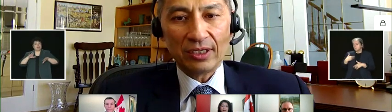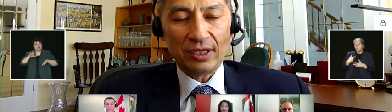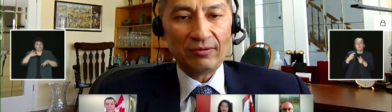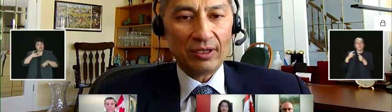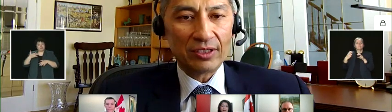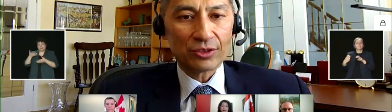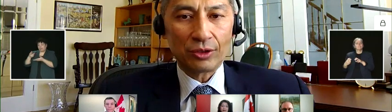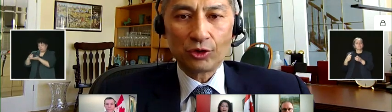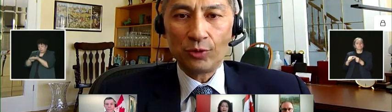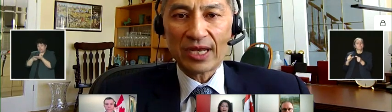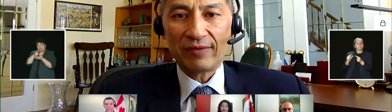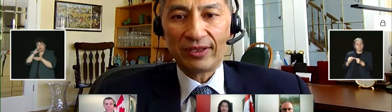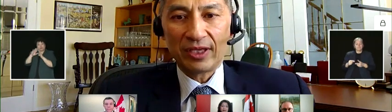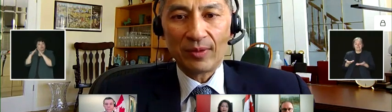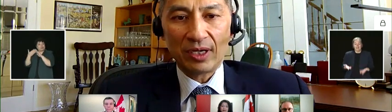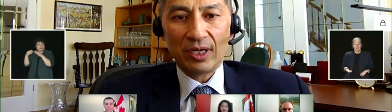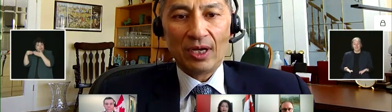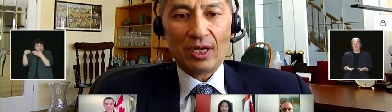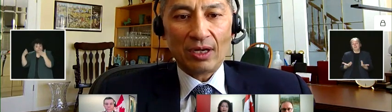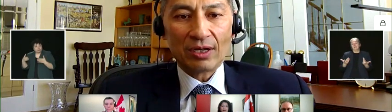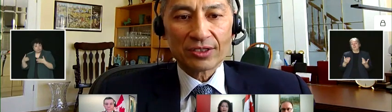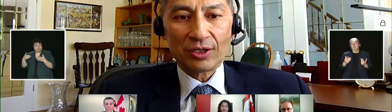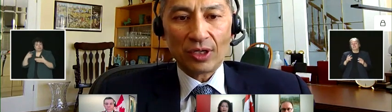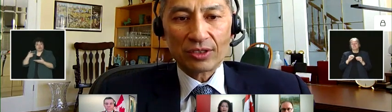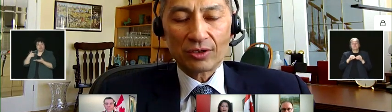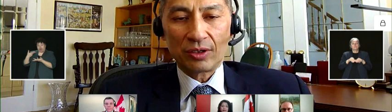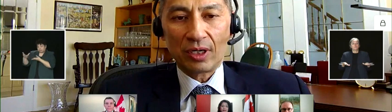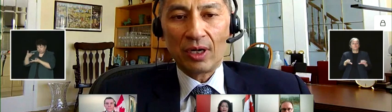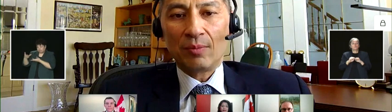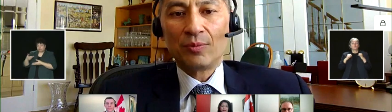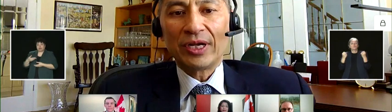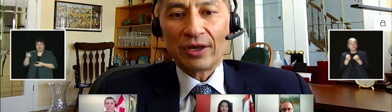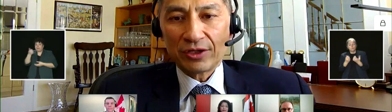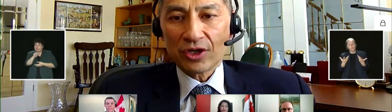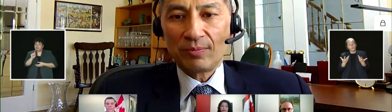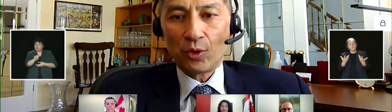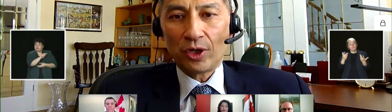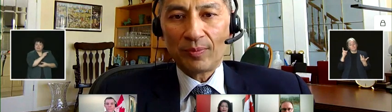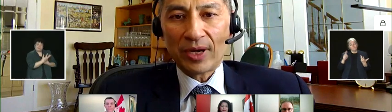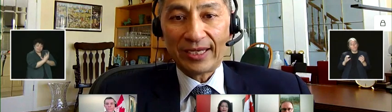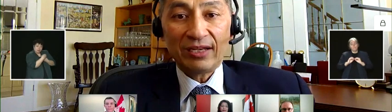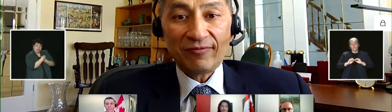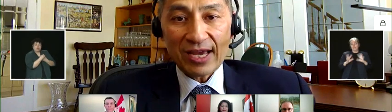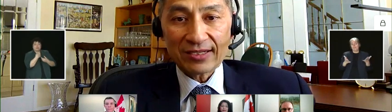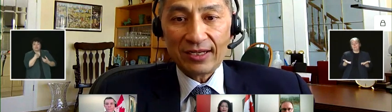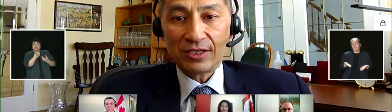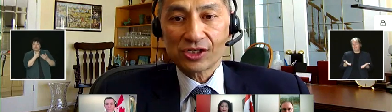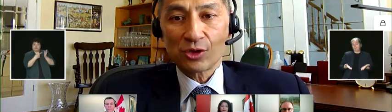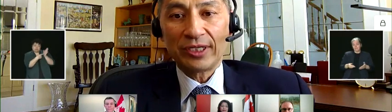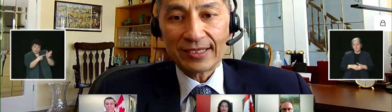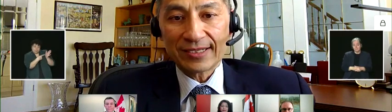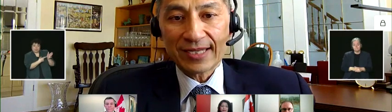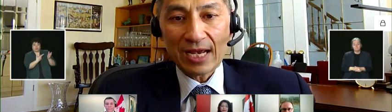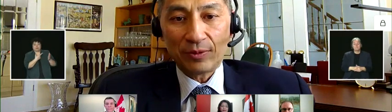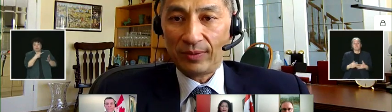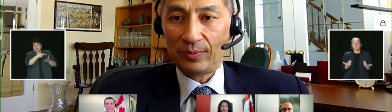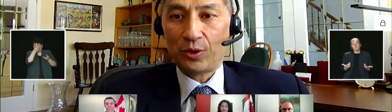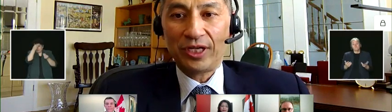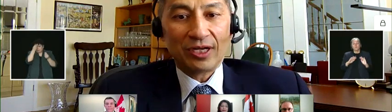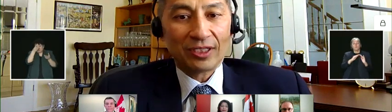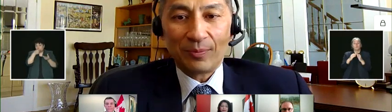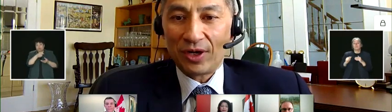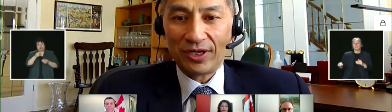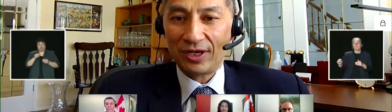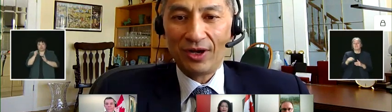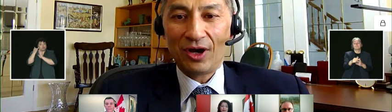leaders in certain groups, having them also bring others on board by getting vaccinated, showing the example, maybe